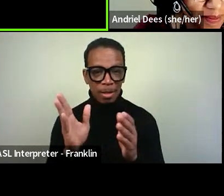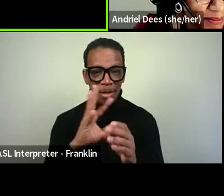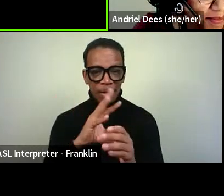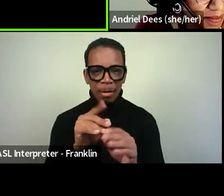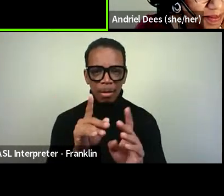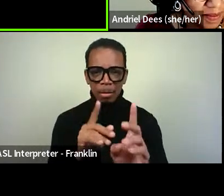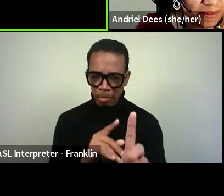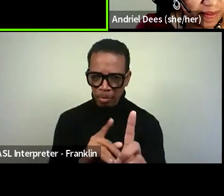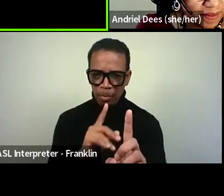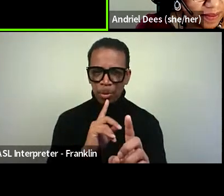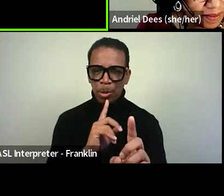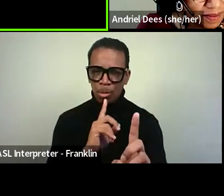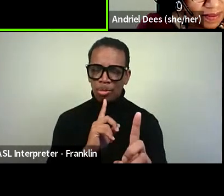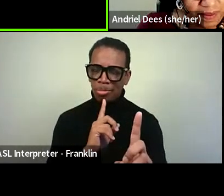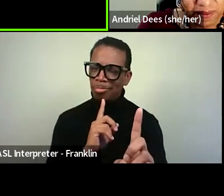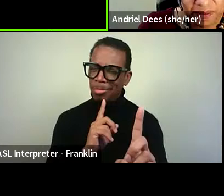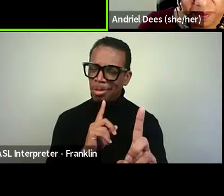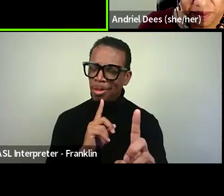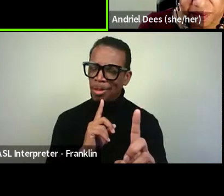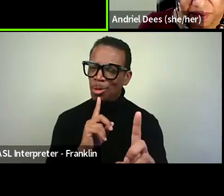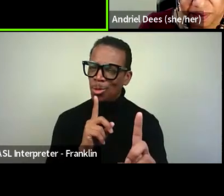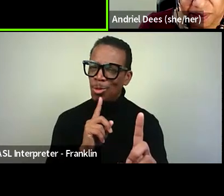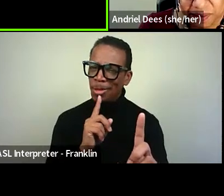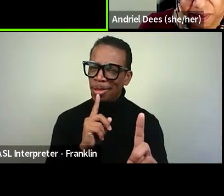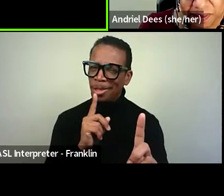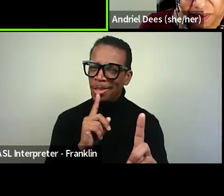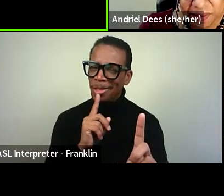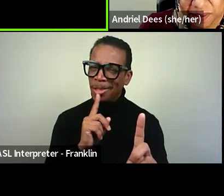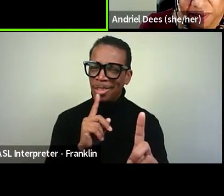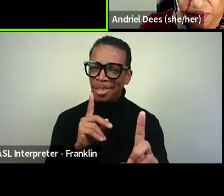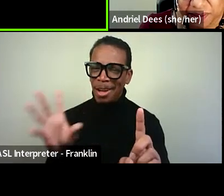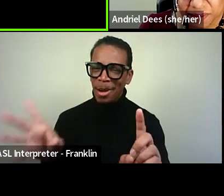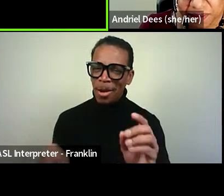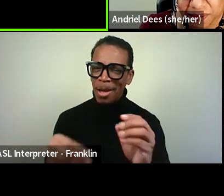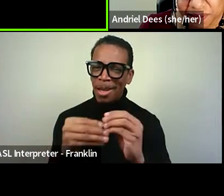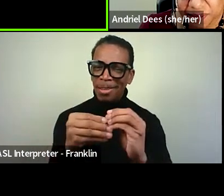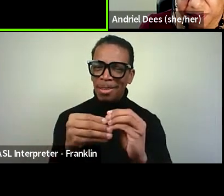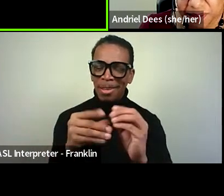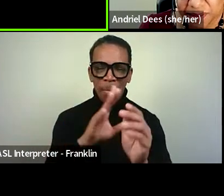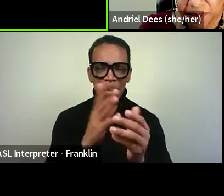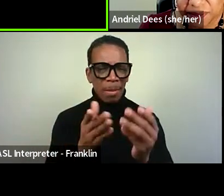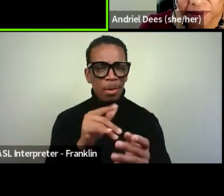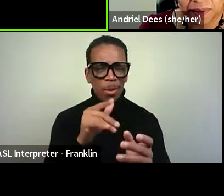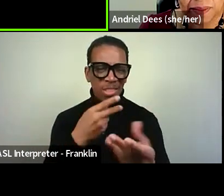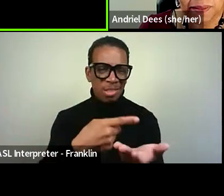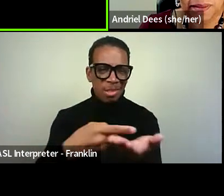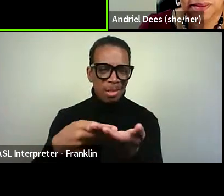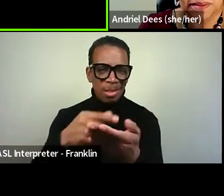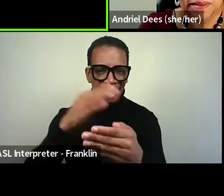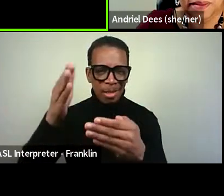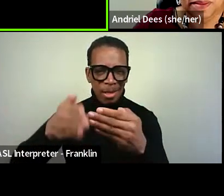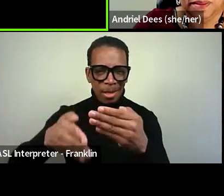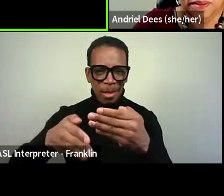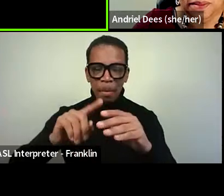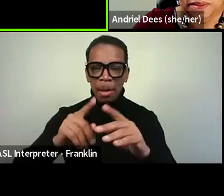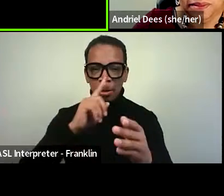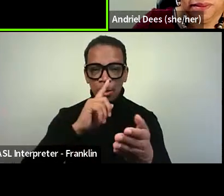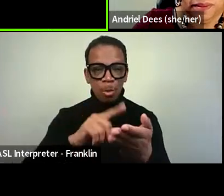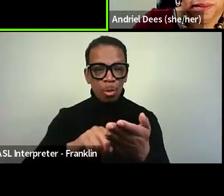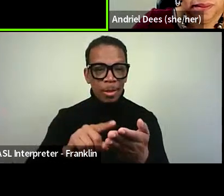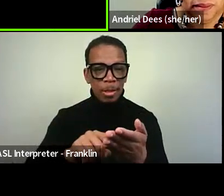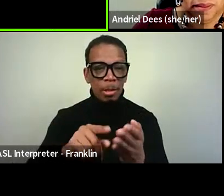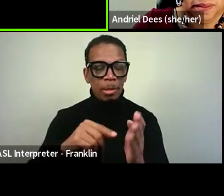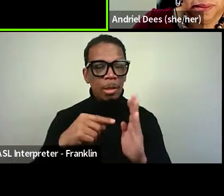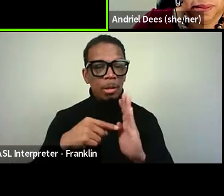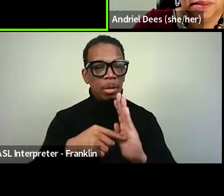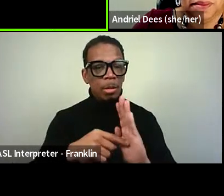Sure, I will add to that, and we may get into this at the end, but research also